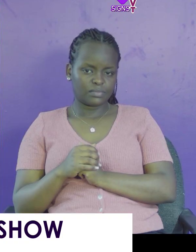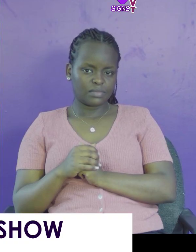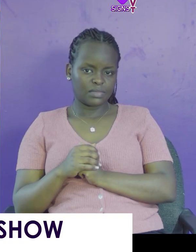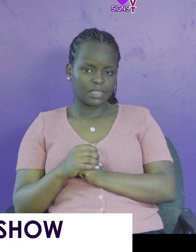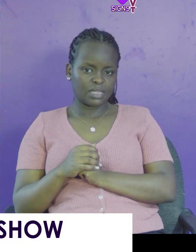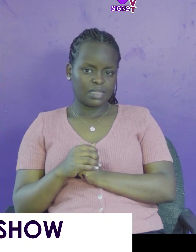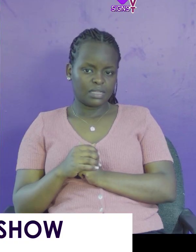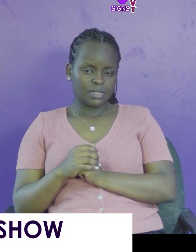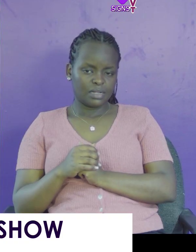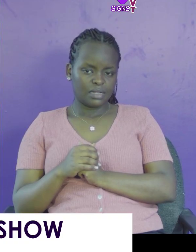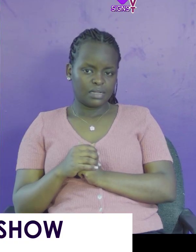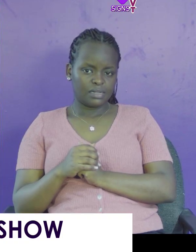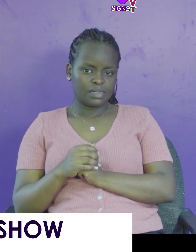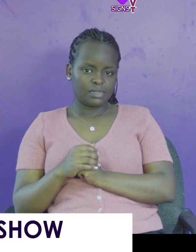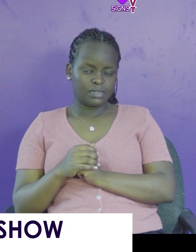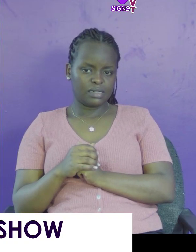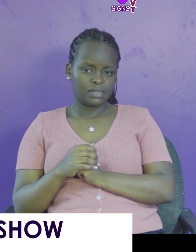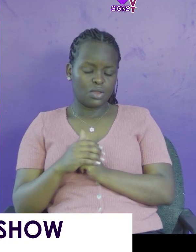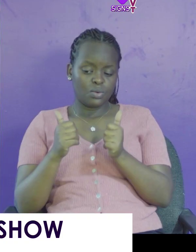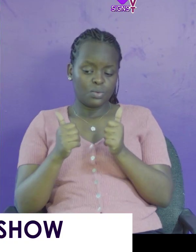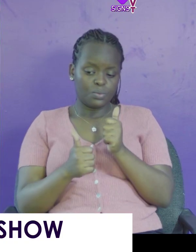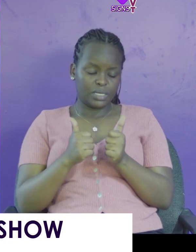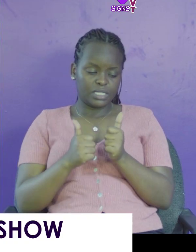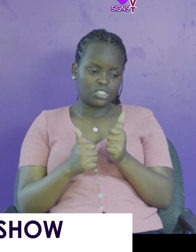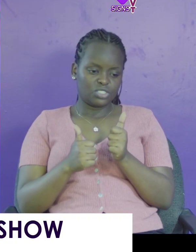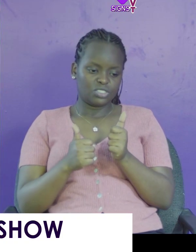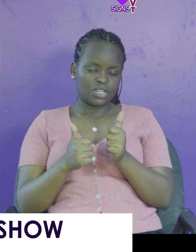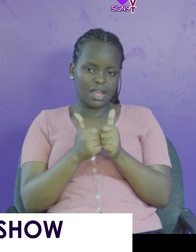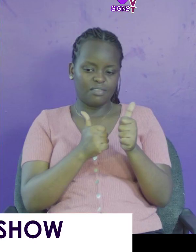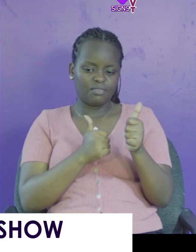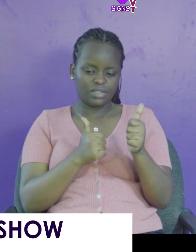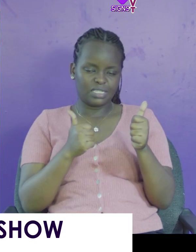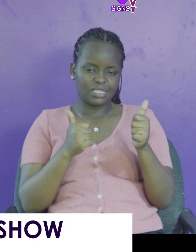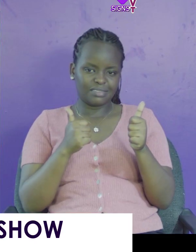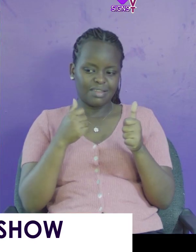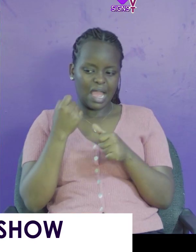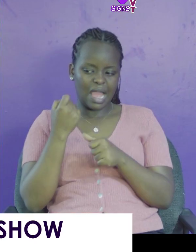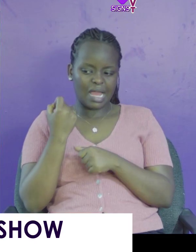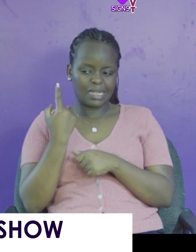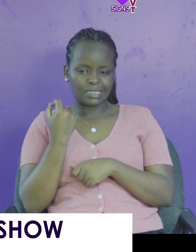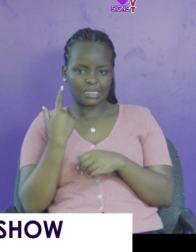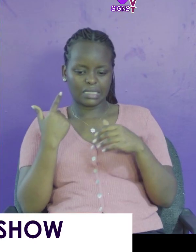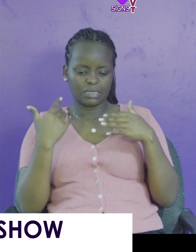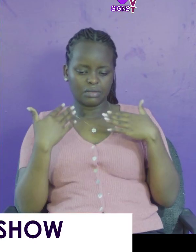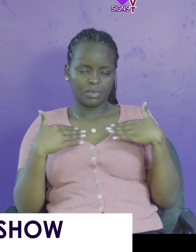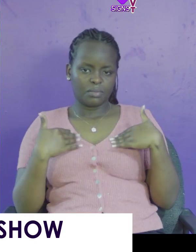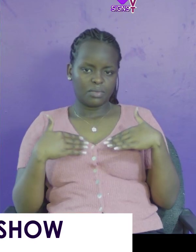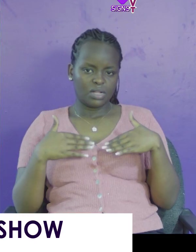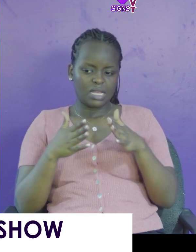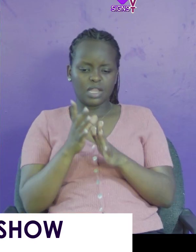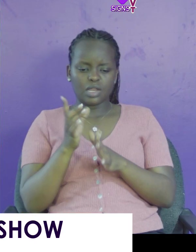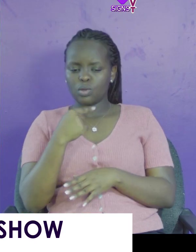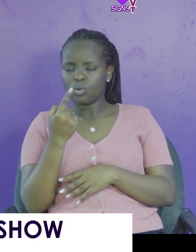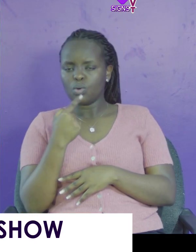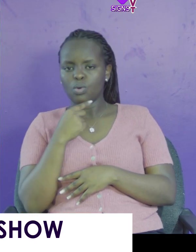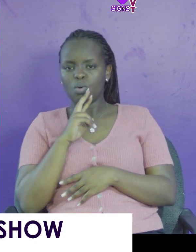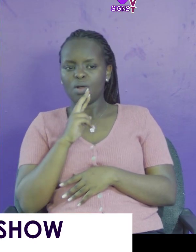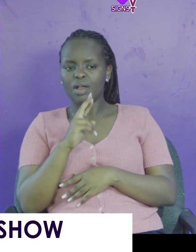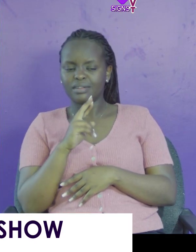people from actually understanding and knowing who they are. Okay. You know, the traditions that